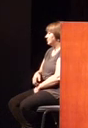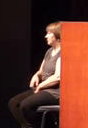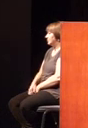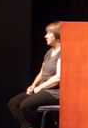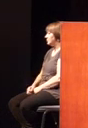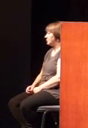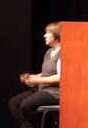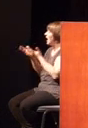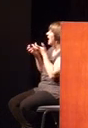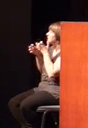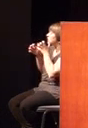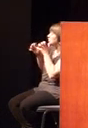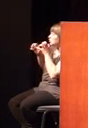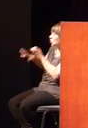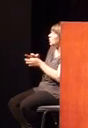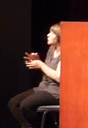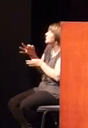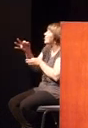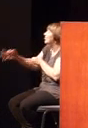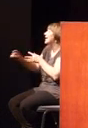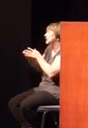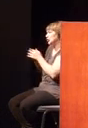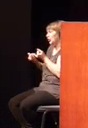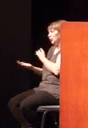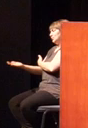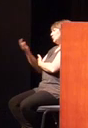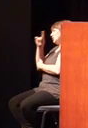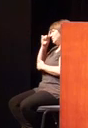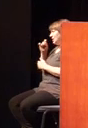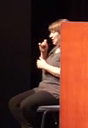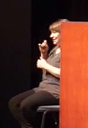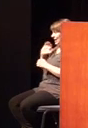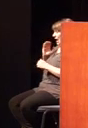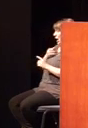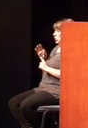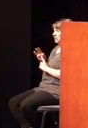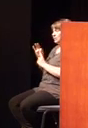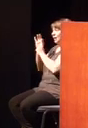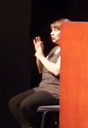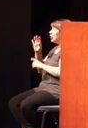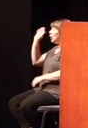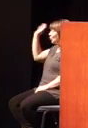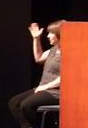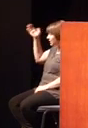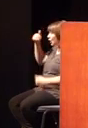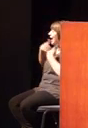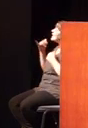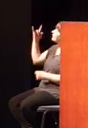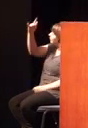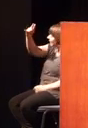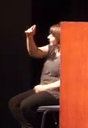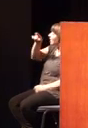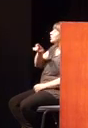So I don't want to delay getting started this morning because our special speaker has a flight that she has to catch pretty